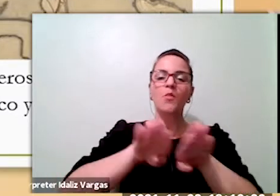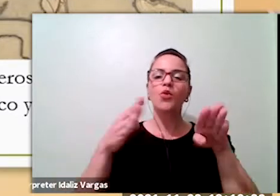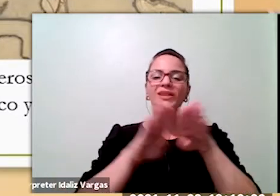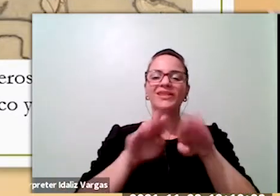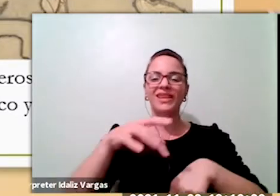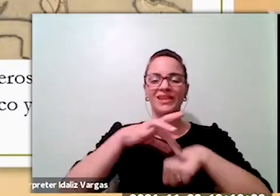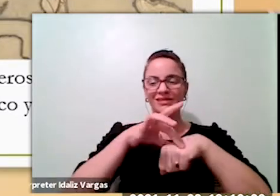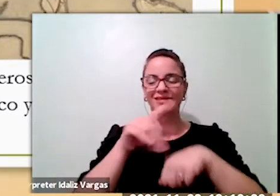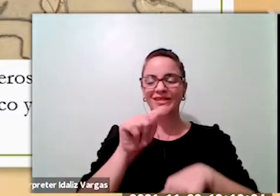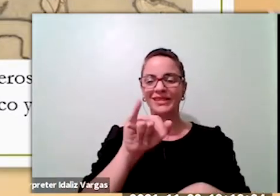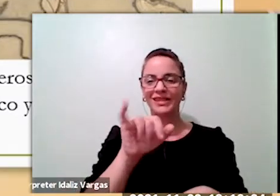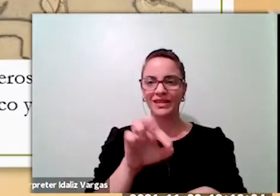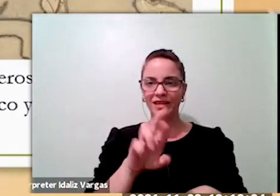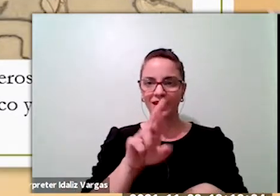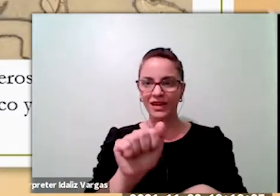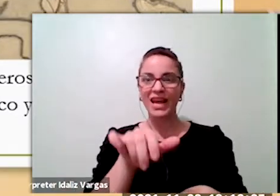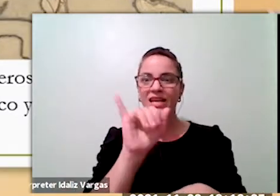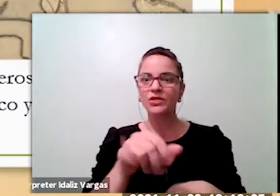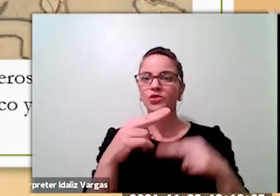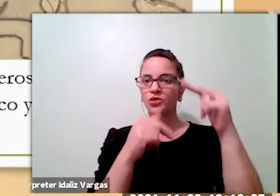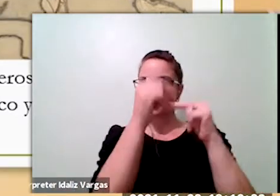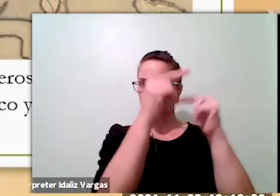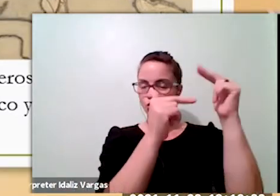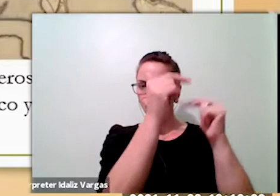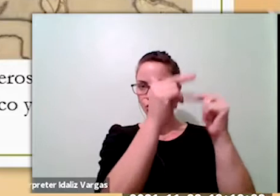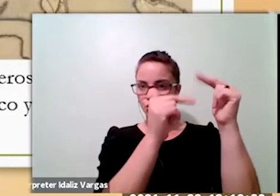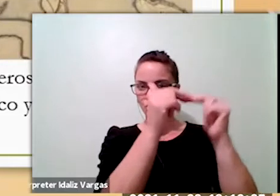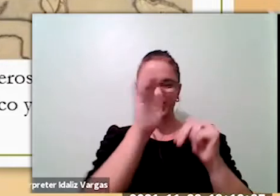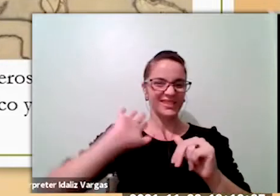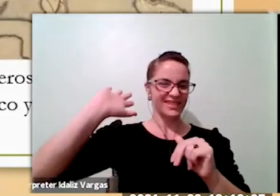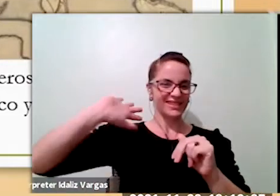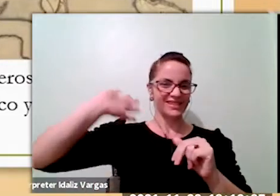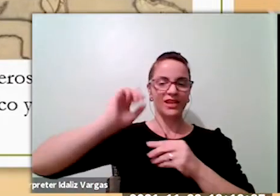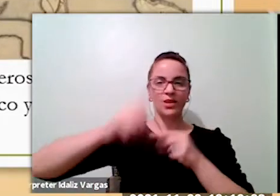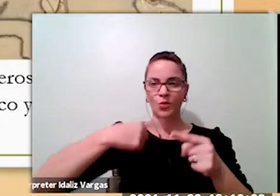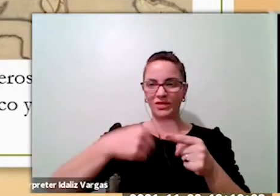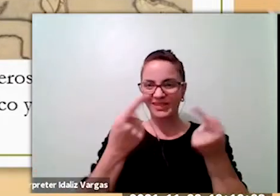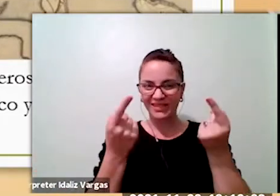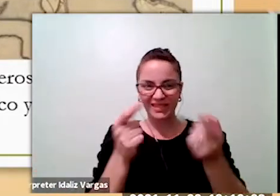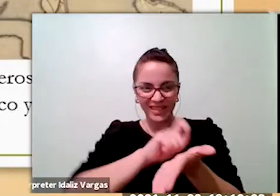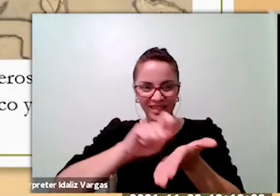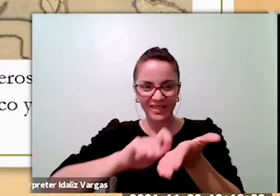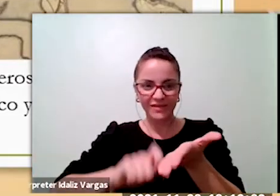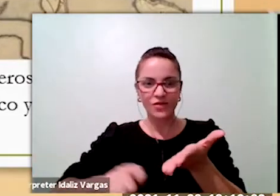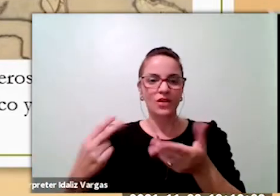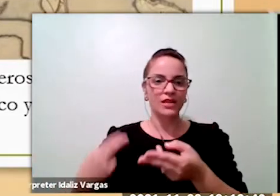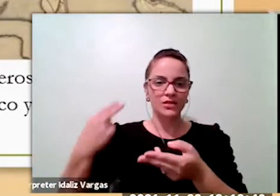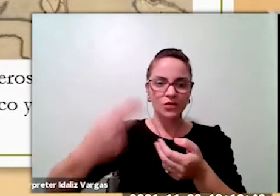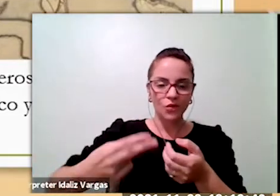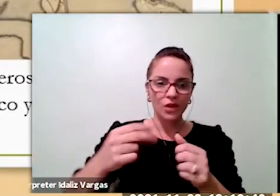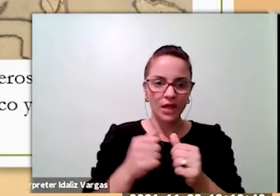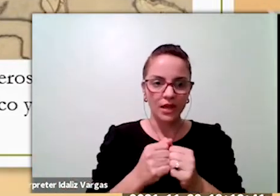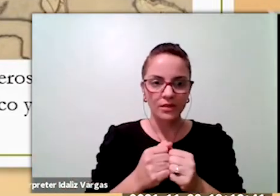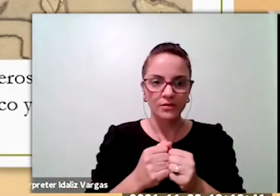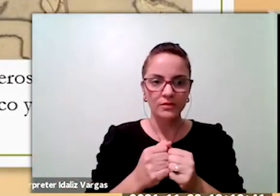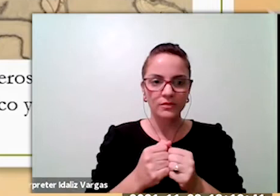used in the past when writing the history of San Juan. The exterior wards are an integral part of